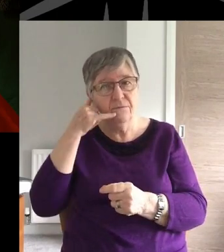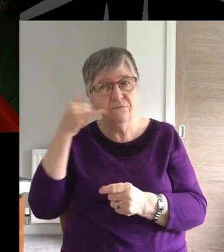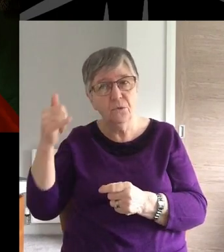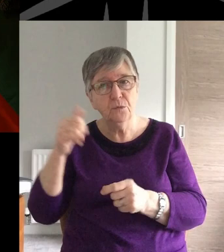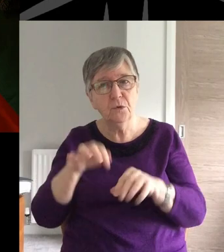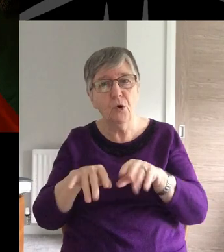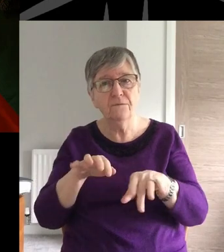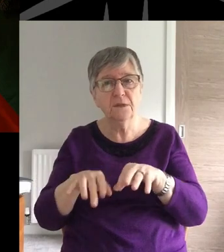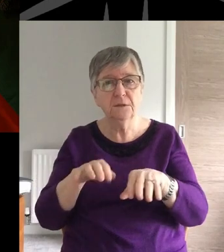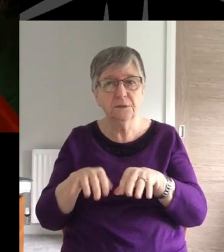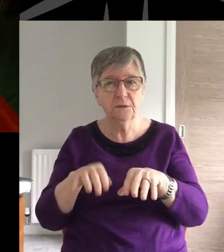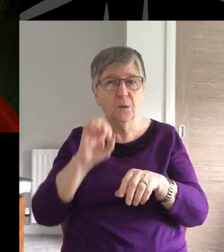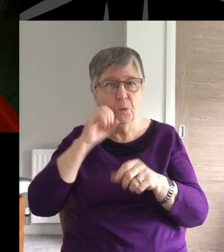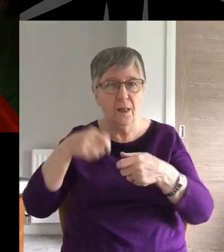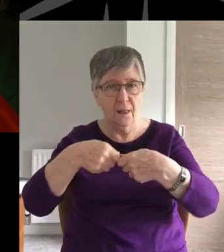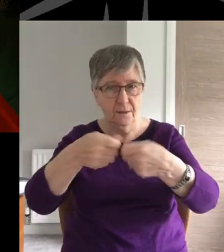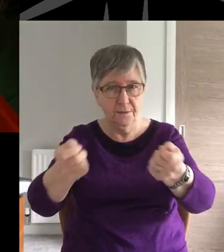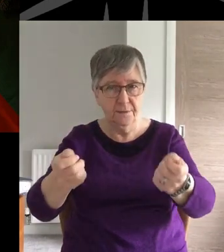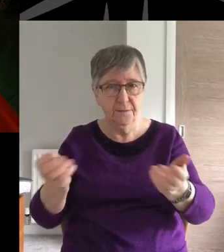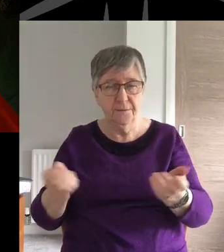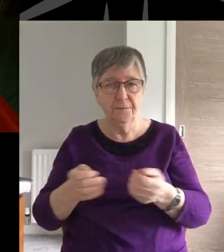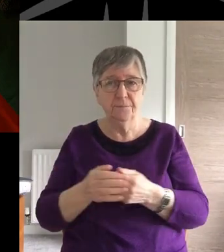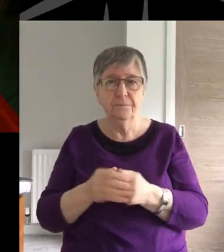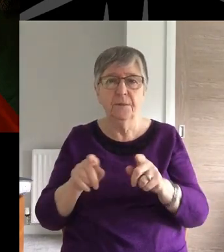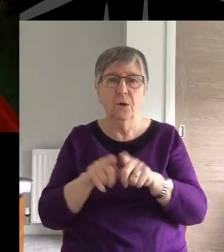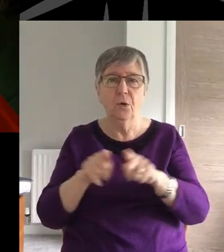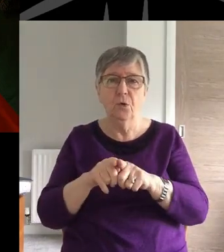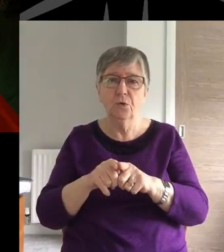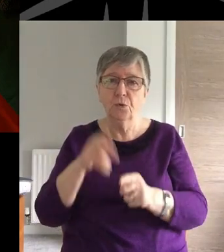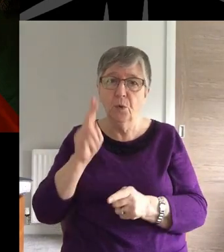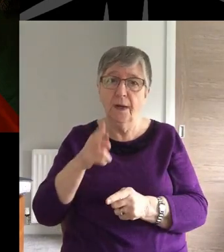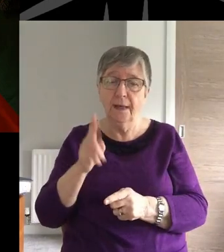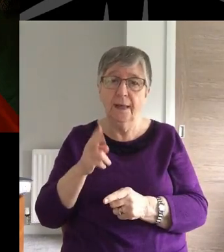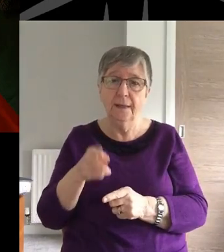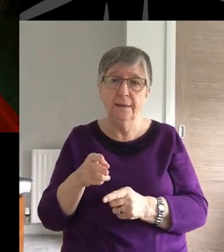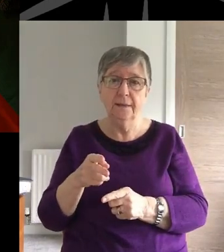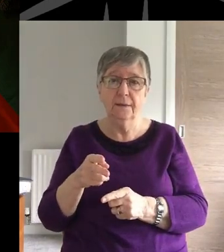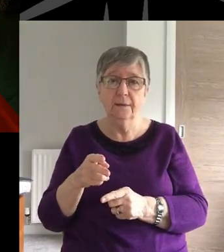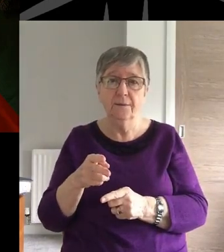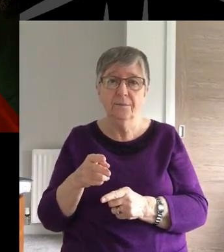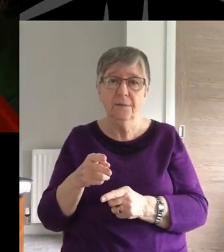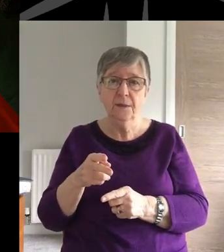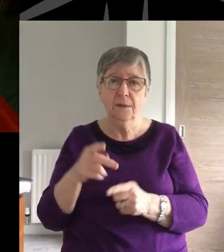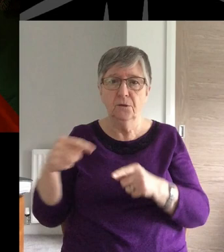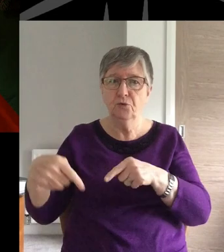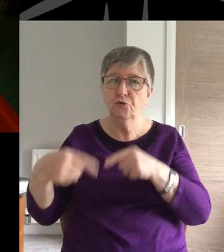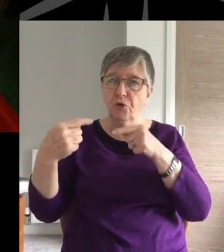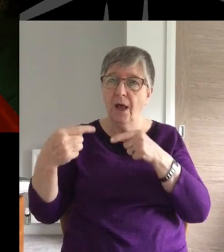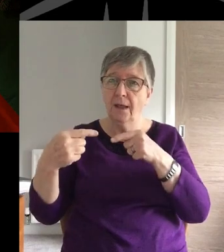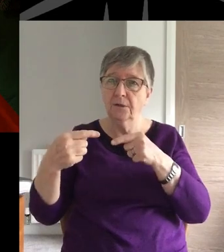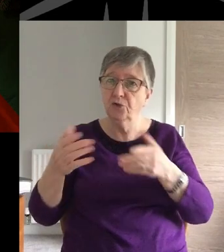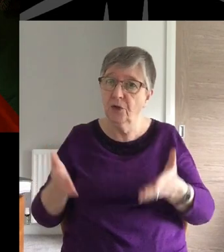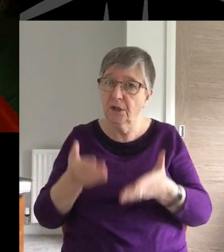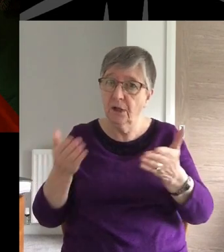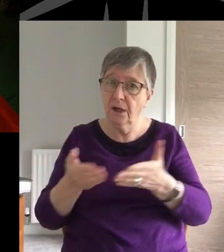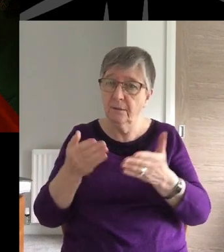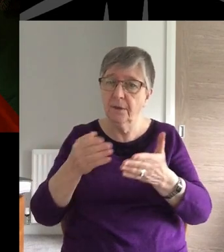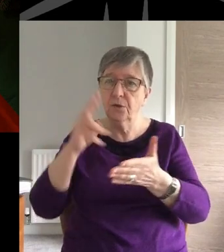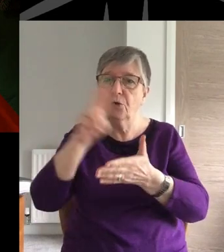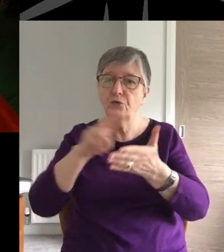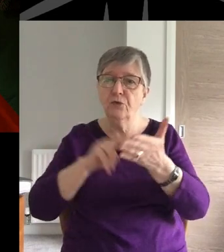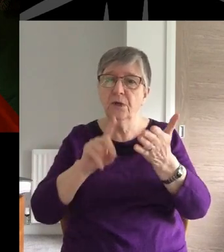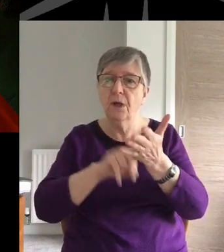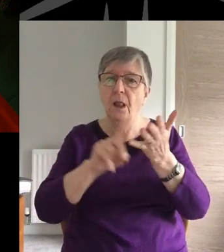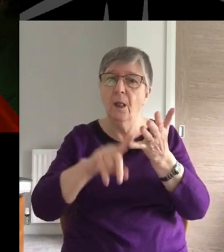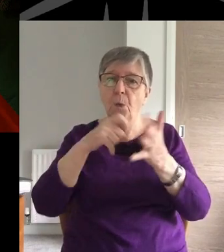we can supply that. Also, we're repeating our challenge and encouragement to read through